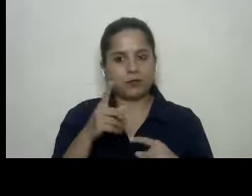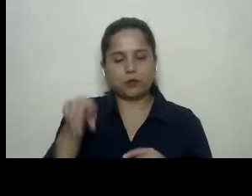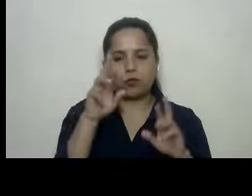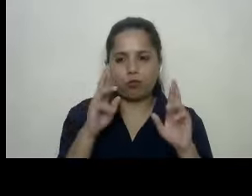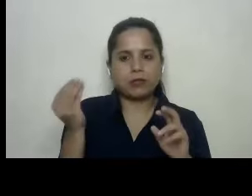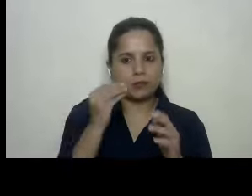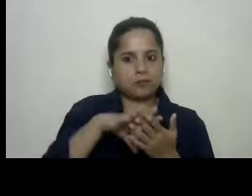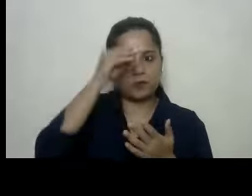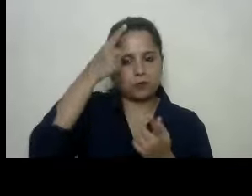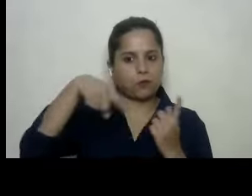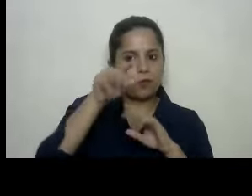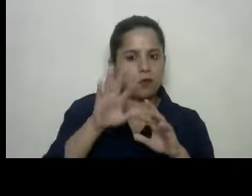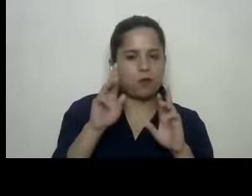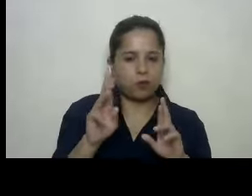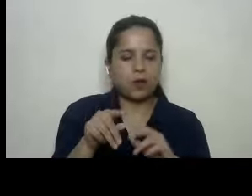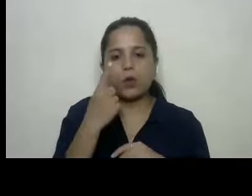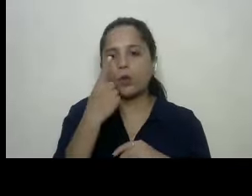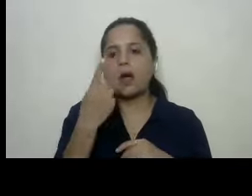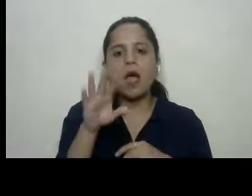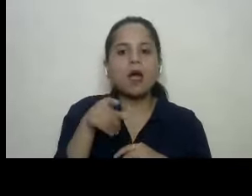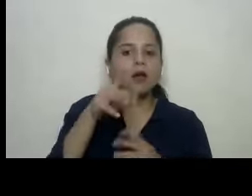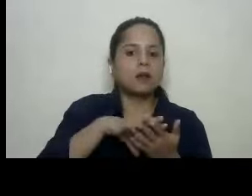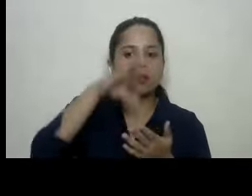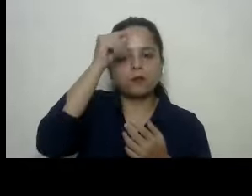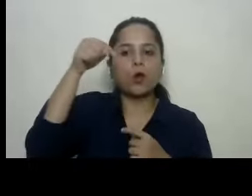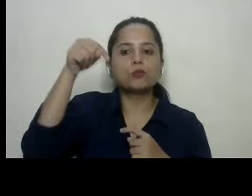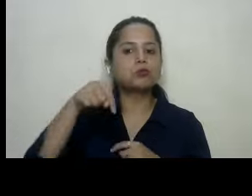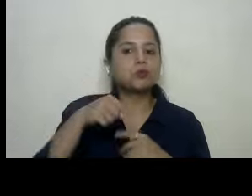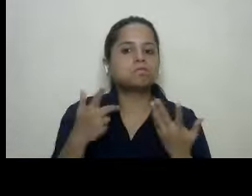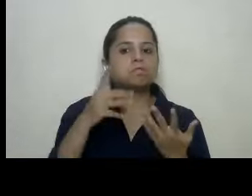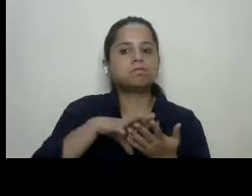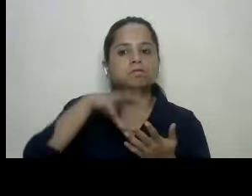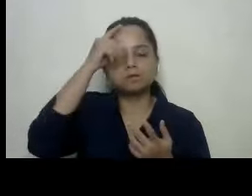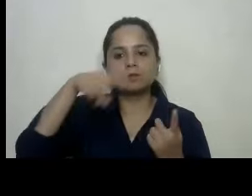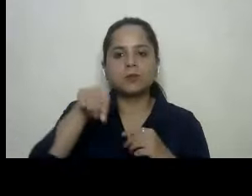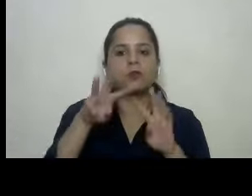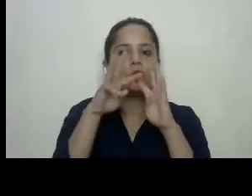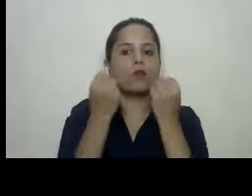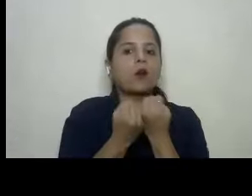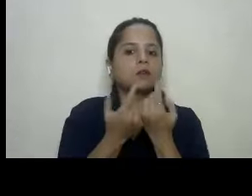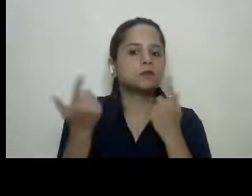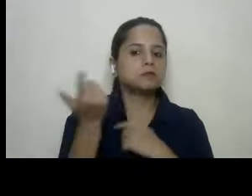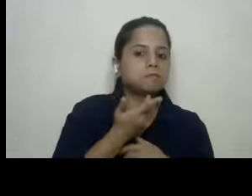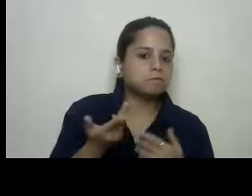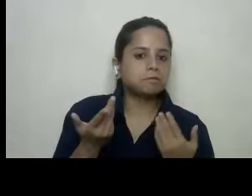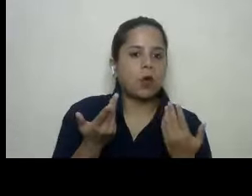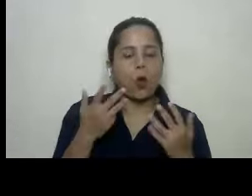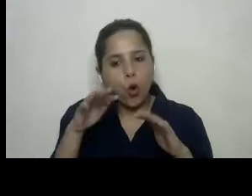some takeaway for you. So at least one takeaway from today's workshop so far,